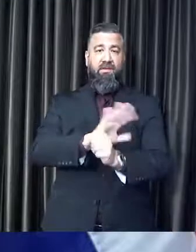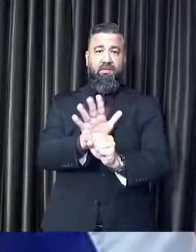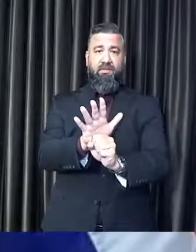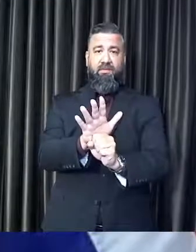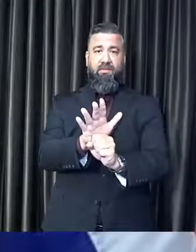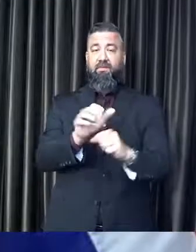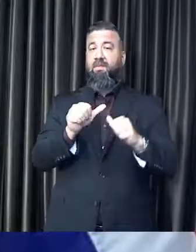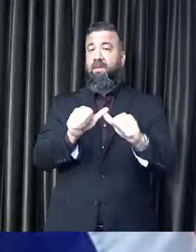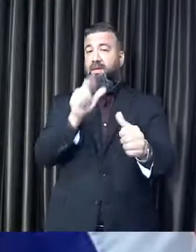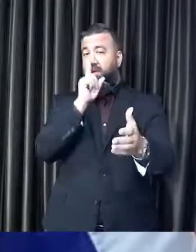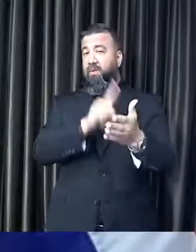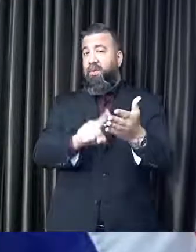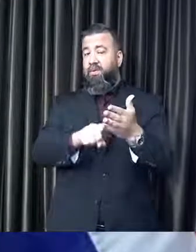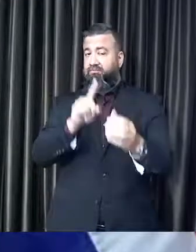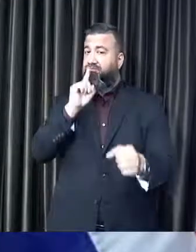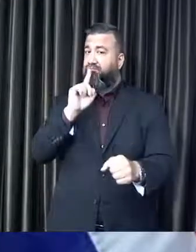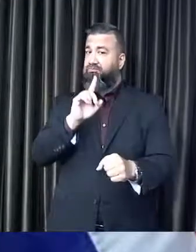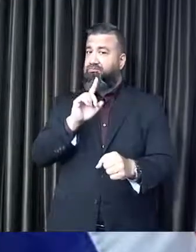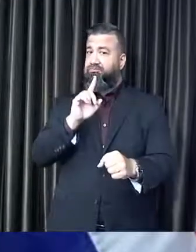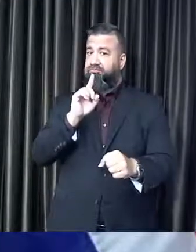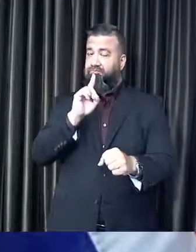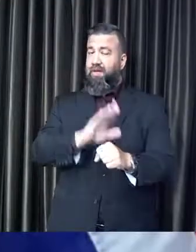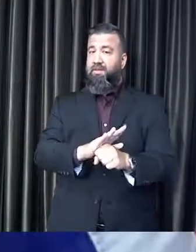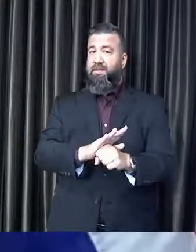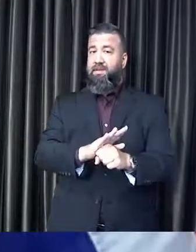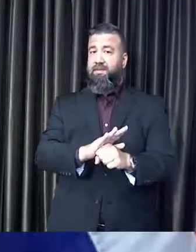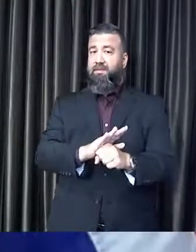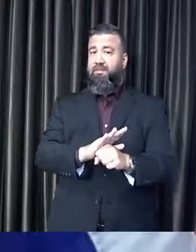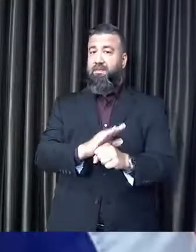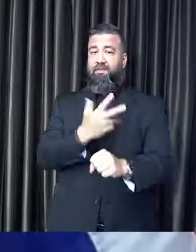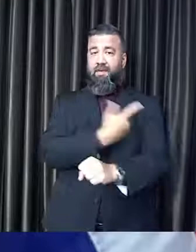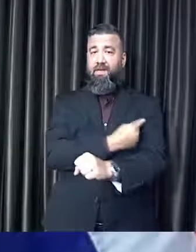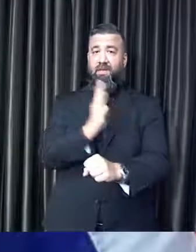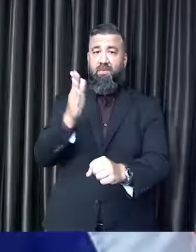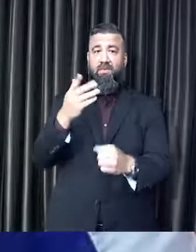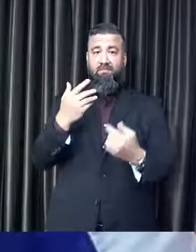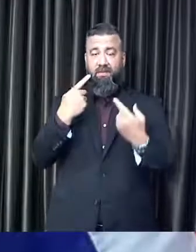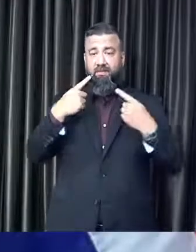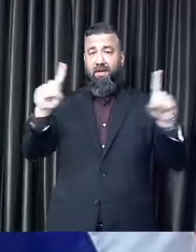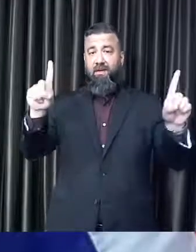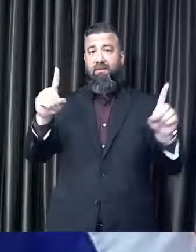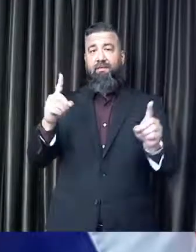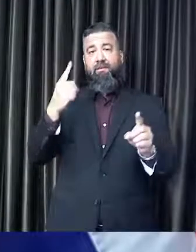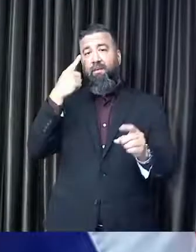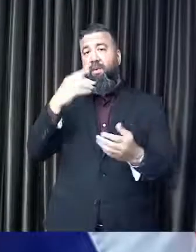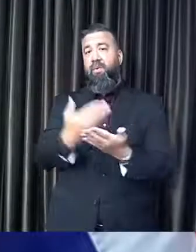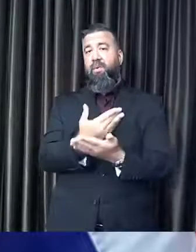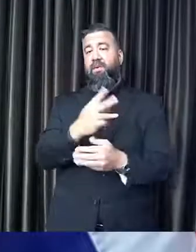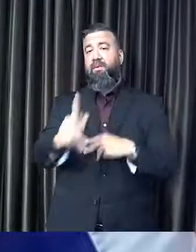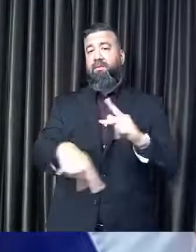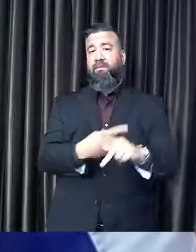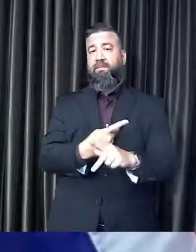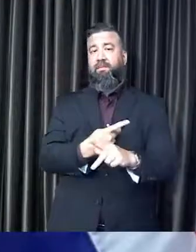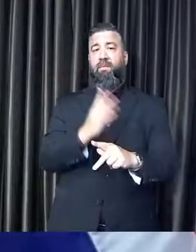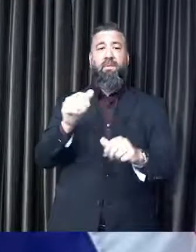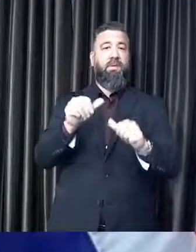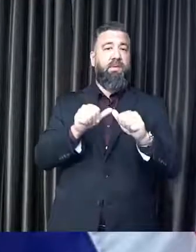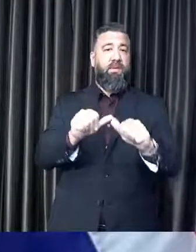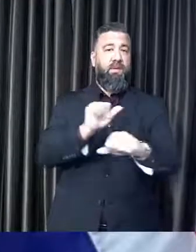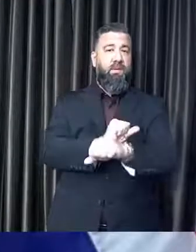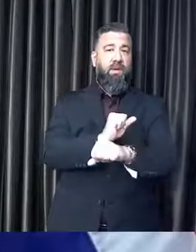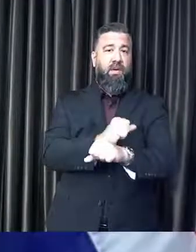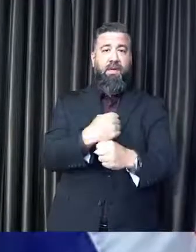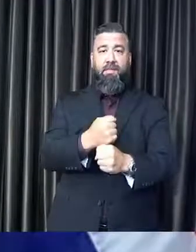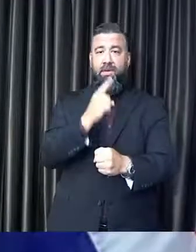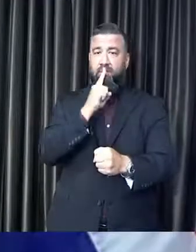on the long-lasting impact the vaccines have and their effectiveness on new variants. We continue working to make vaccines